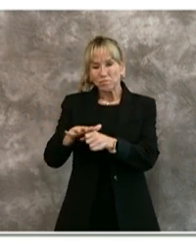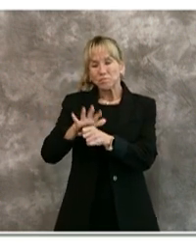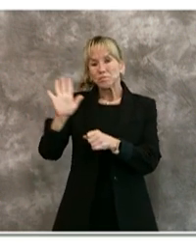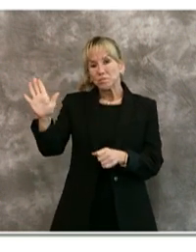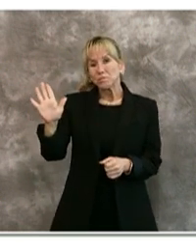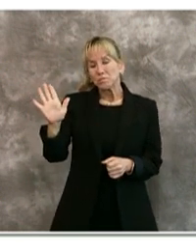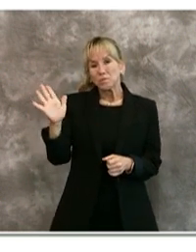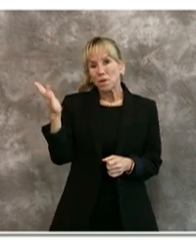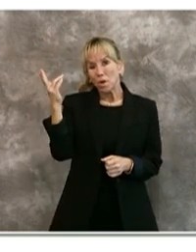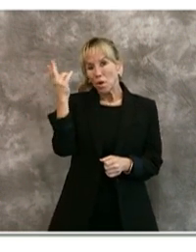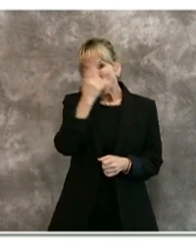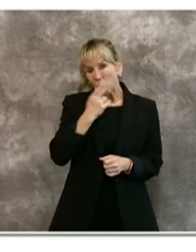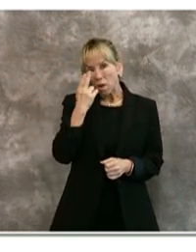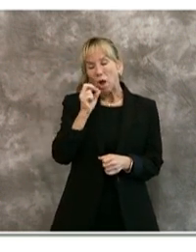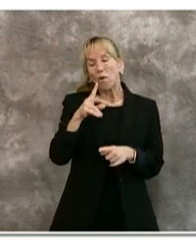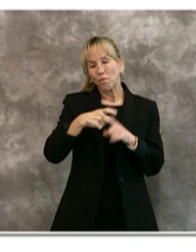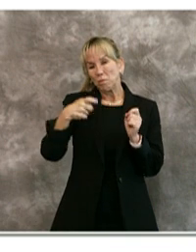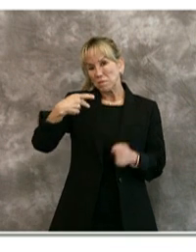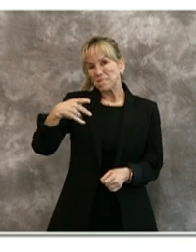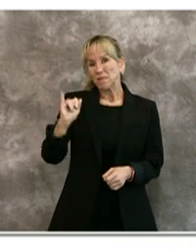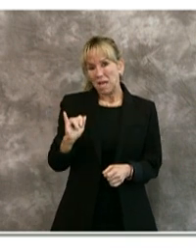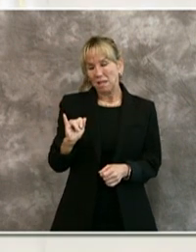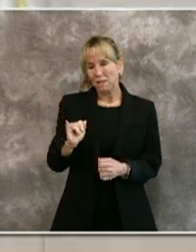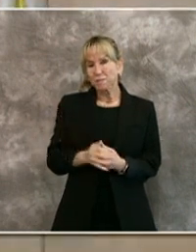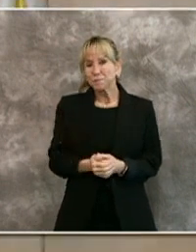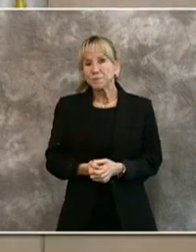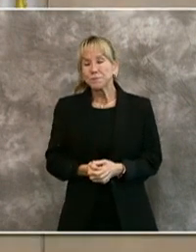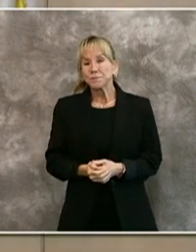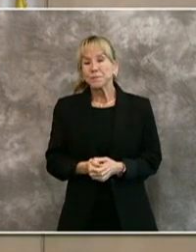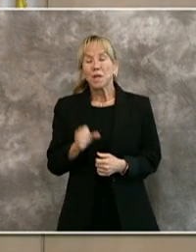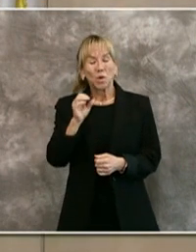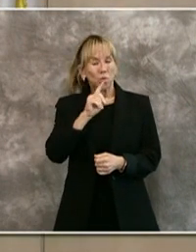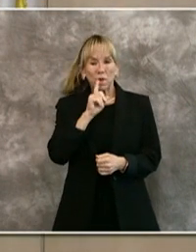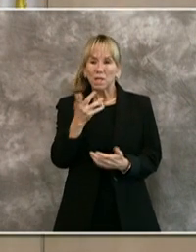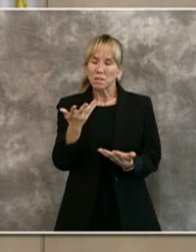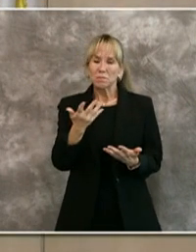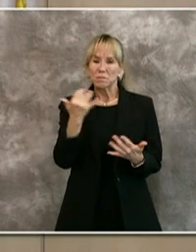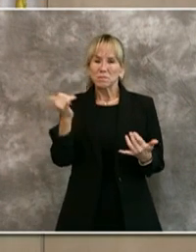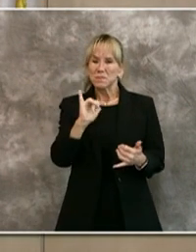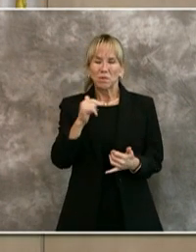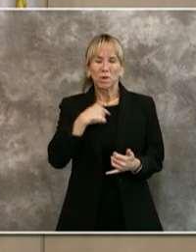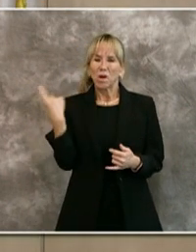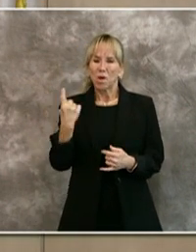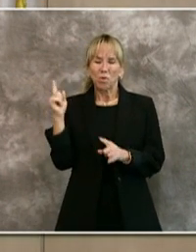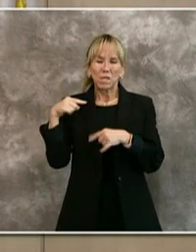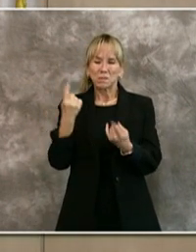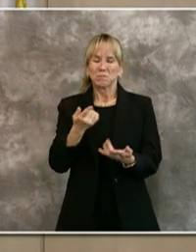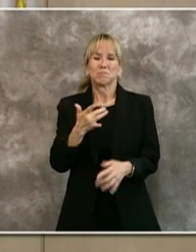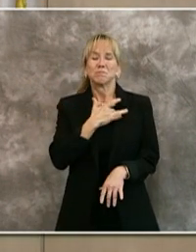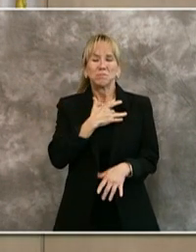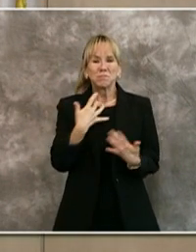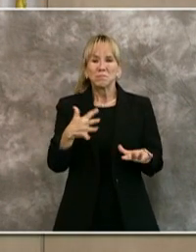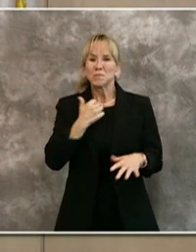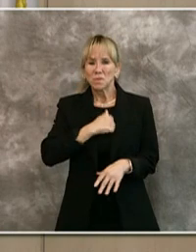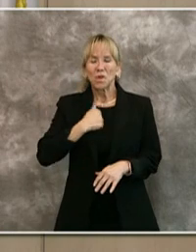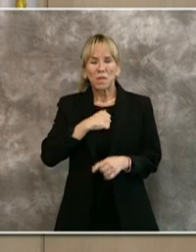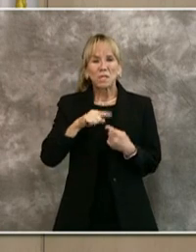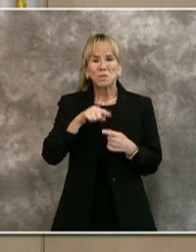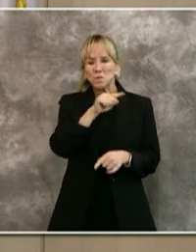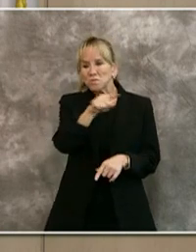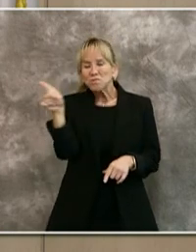or Pacific Islander. And as always, our sincerest condolences and sympathies go out